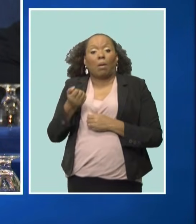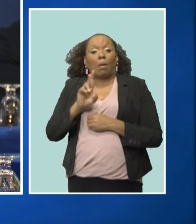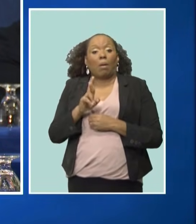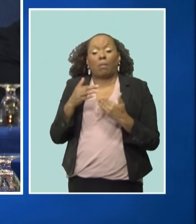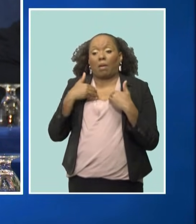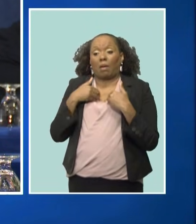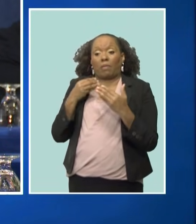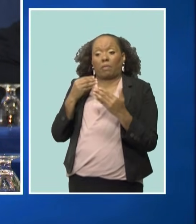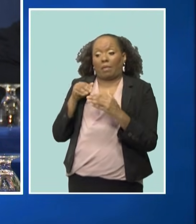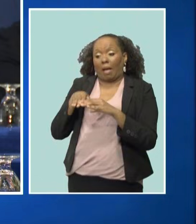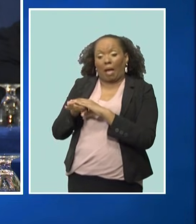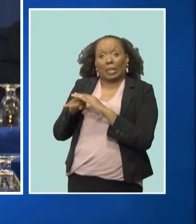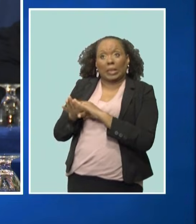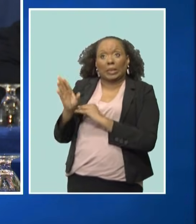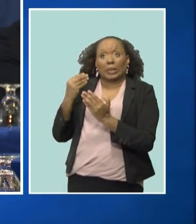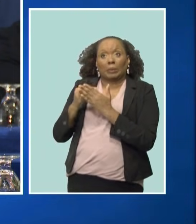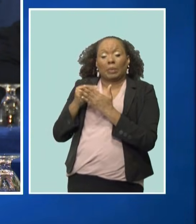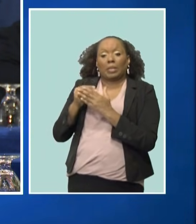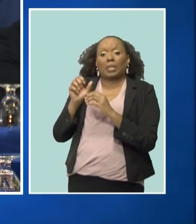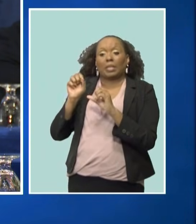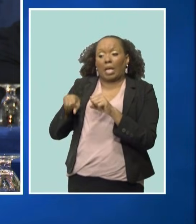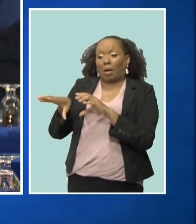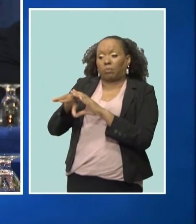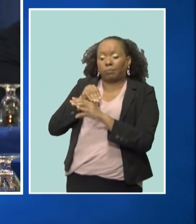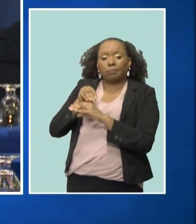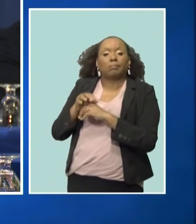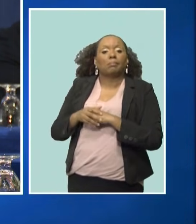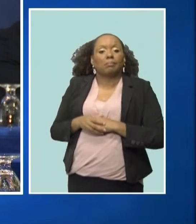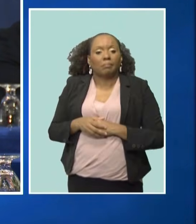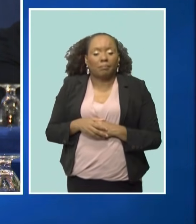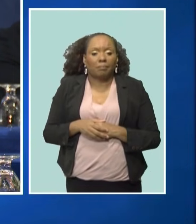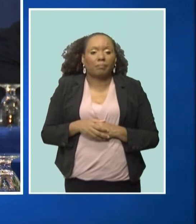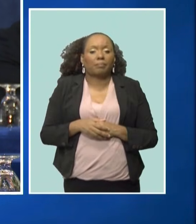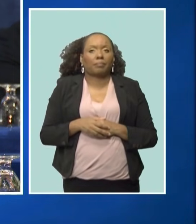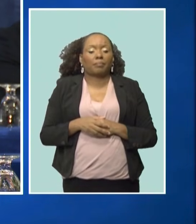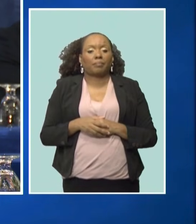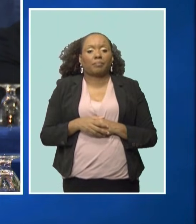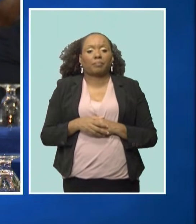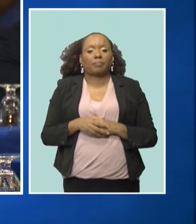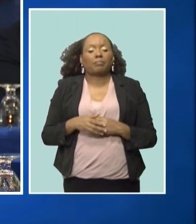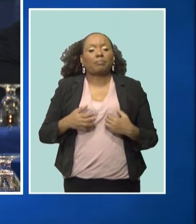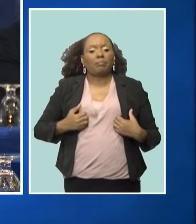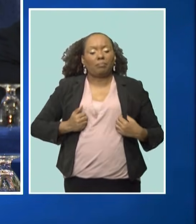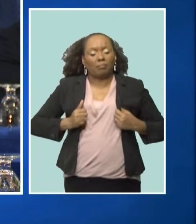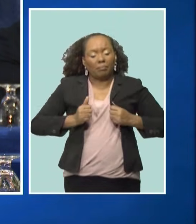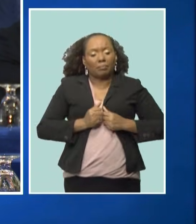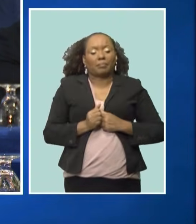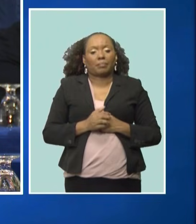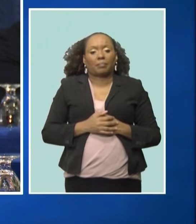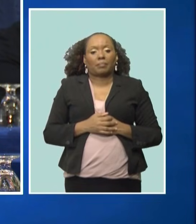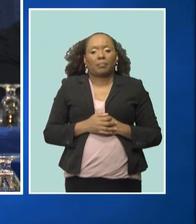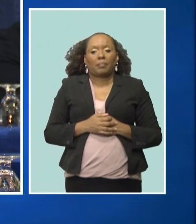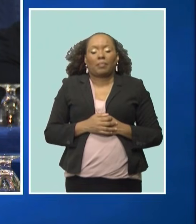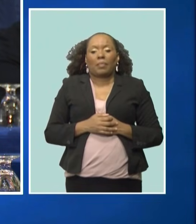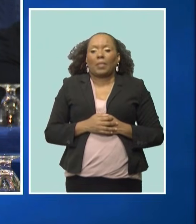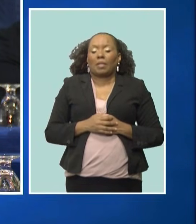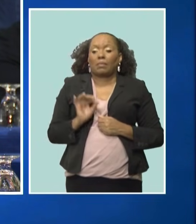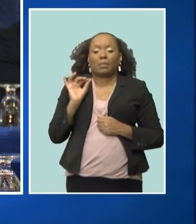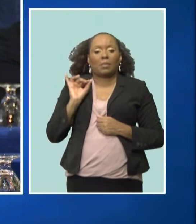our companies and sectors are likely to experience. But that is not